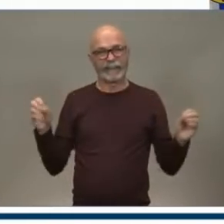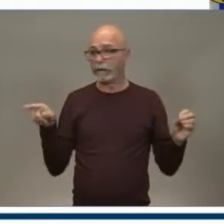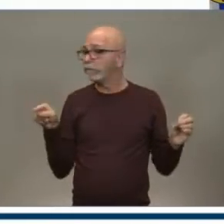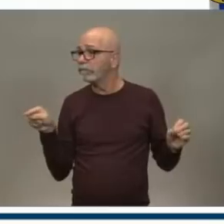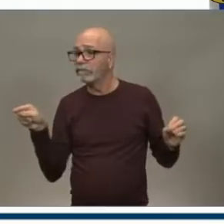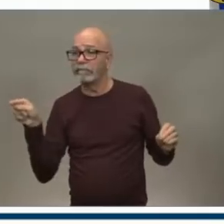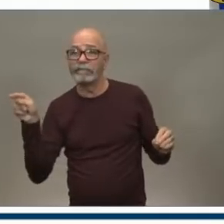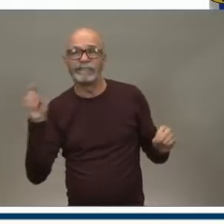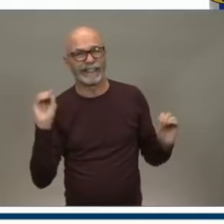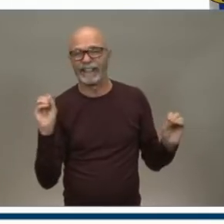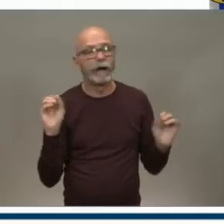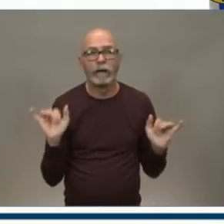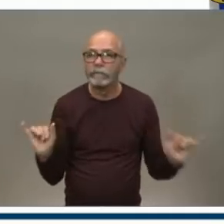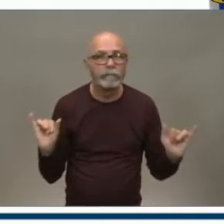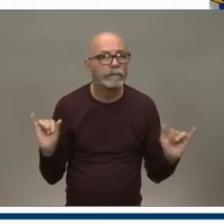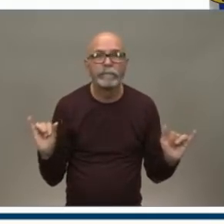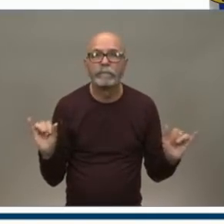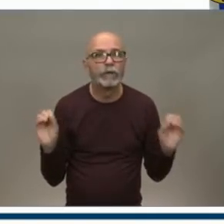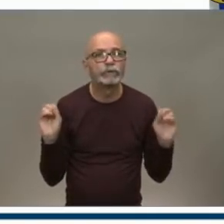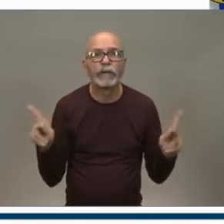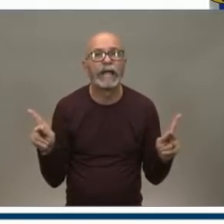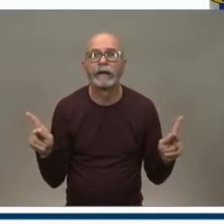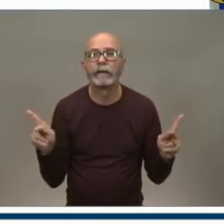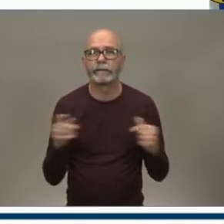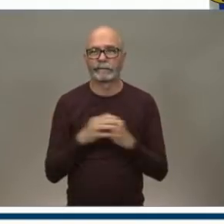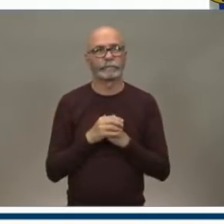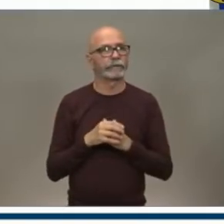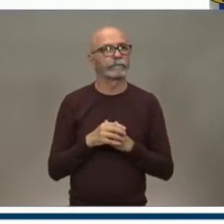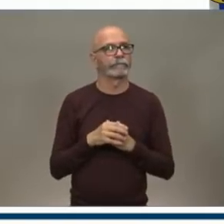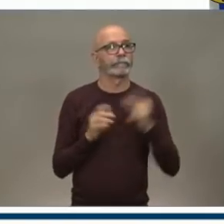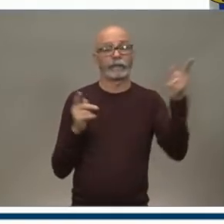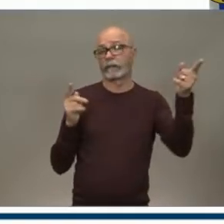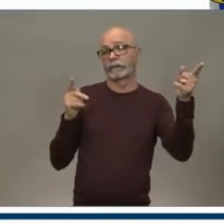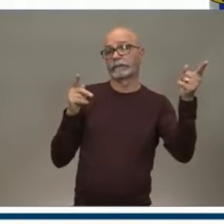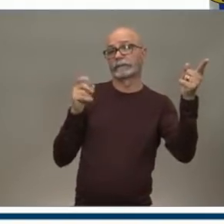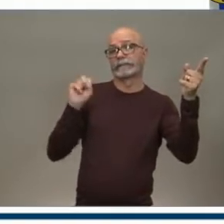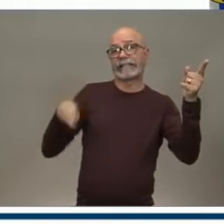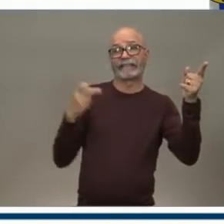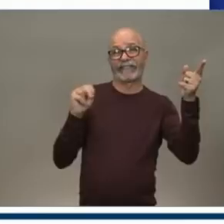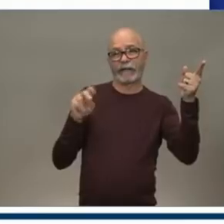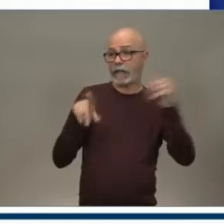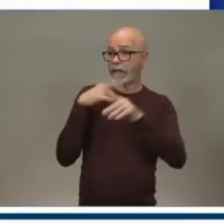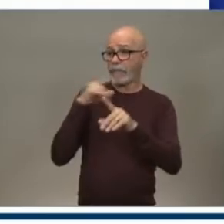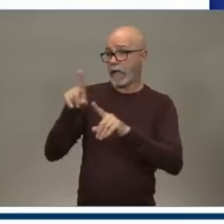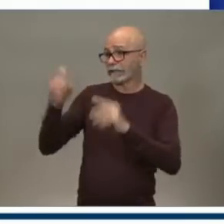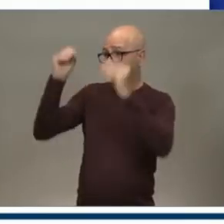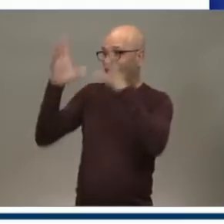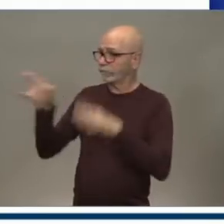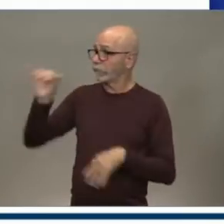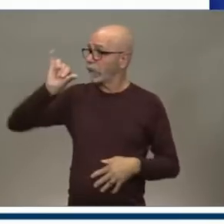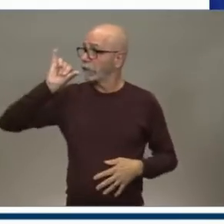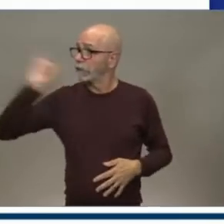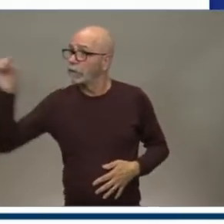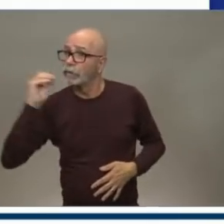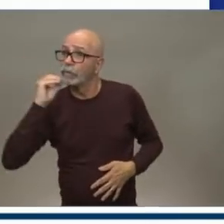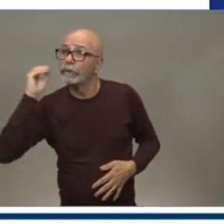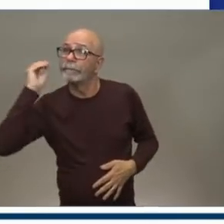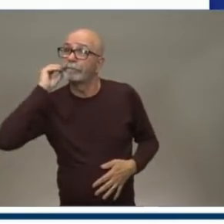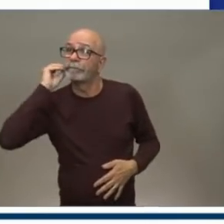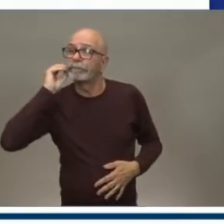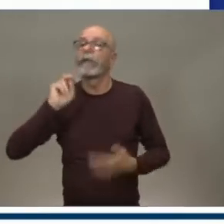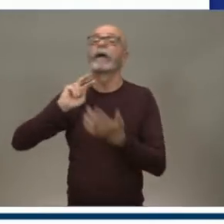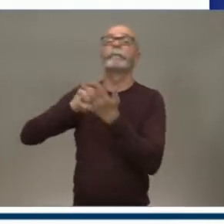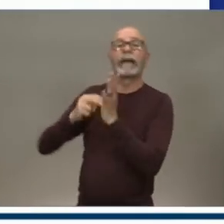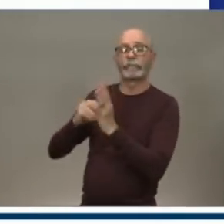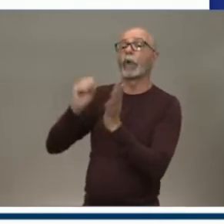stay home to self-isolate, we're also asking those students that would have been in contact. So not only would our student population would have been reduced as